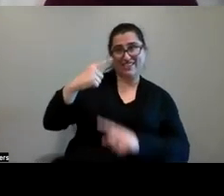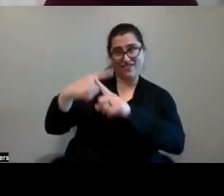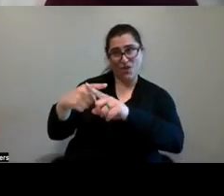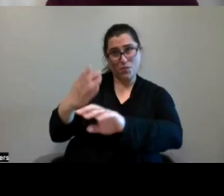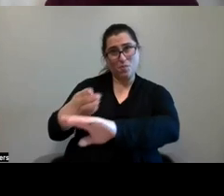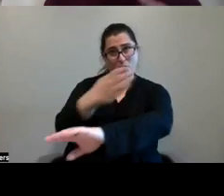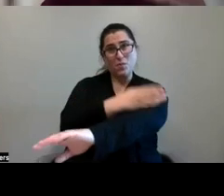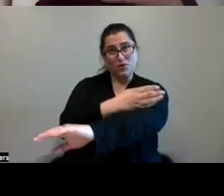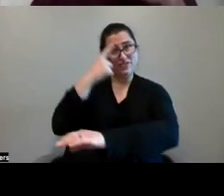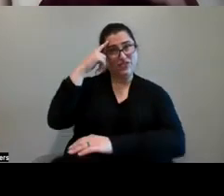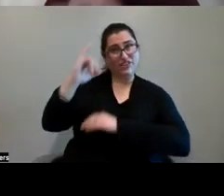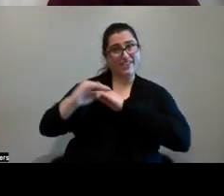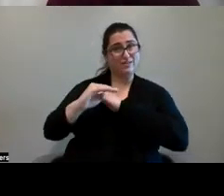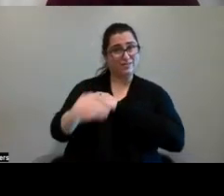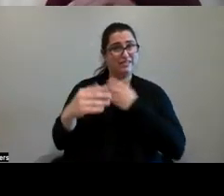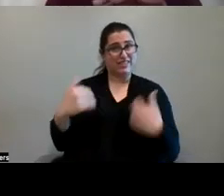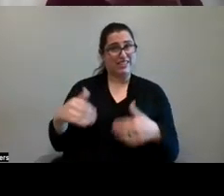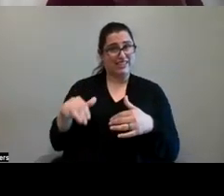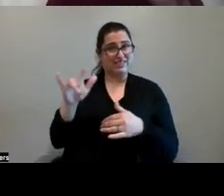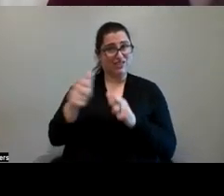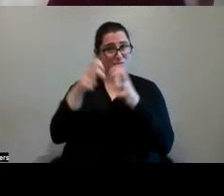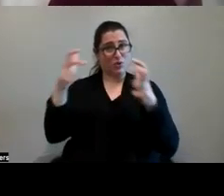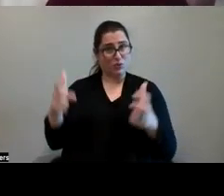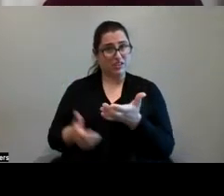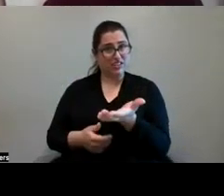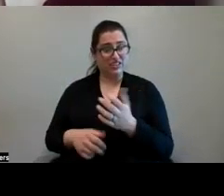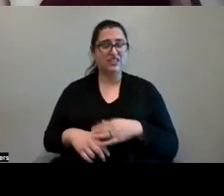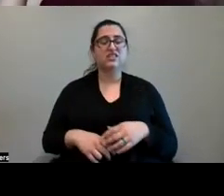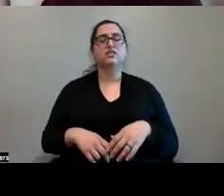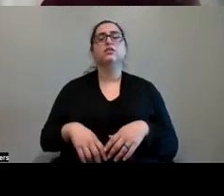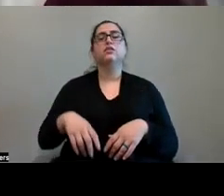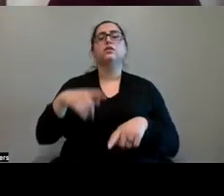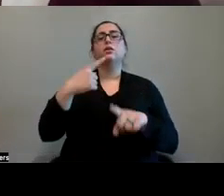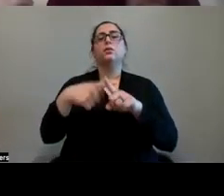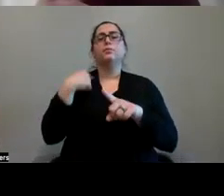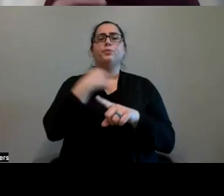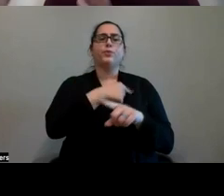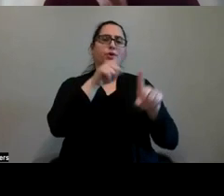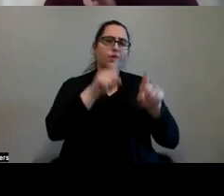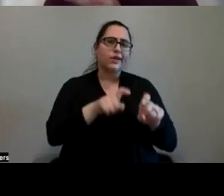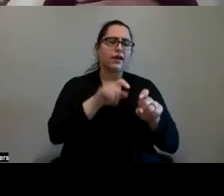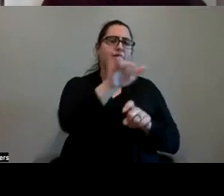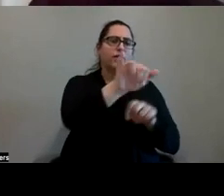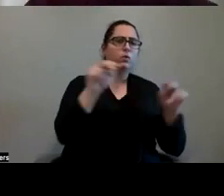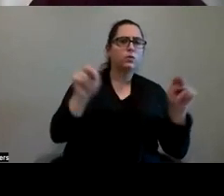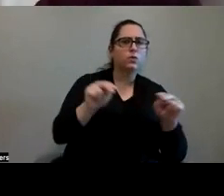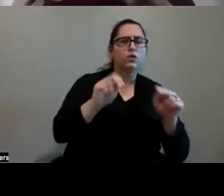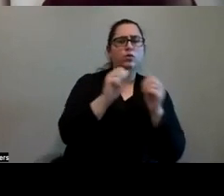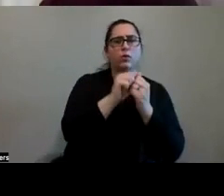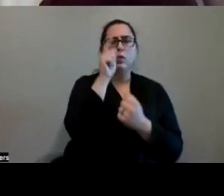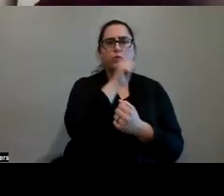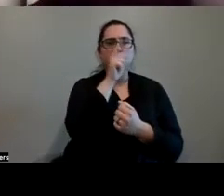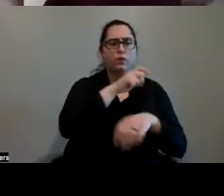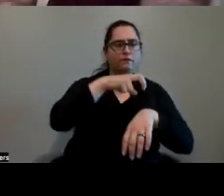the protein. So it goes from it also goes from, we test neutralization against pseudoviruses with these